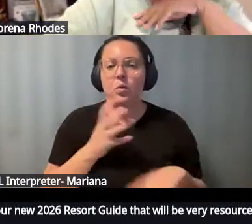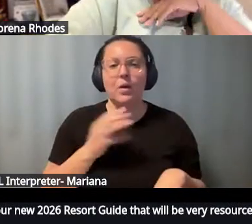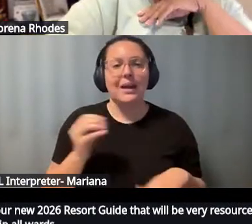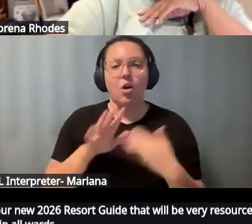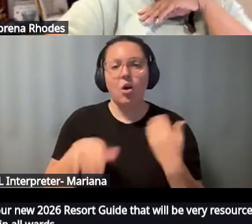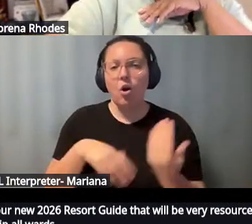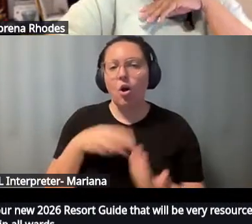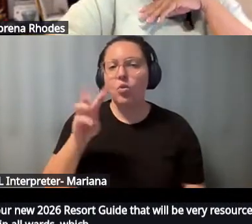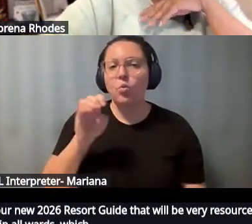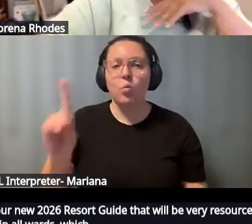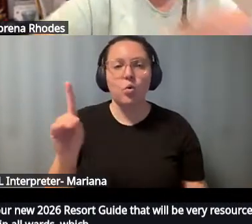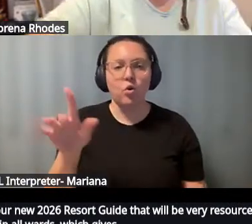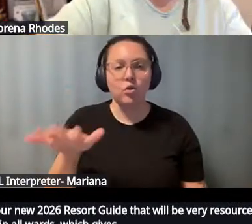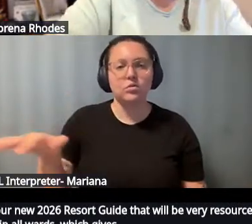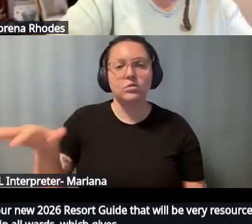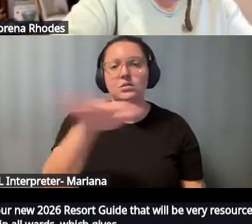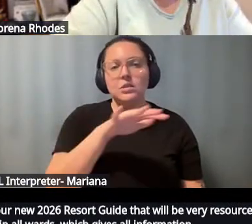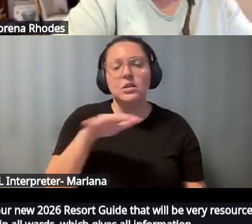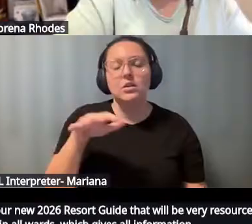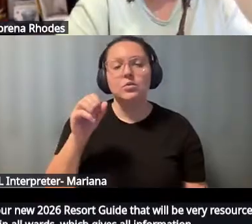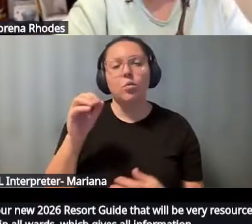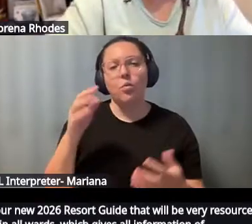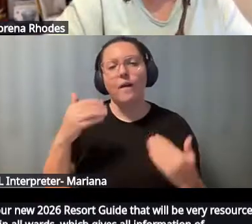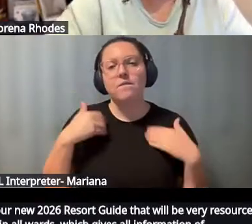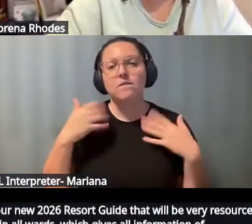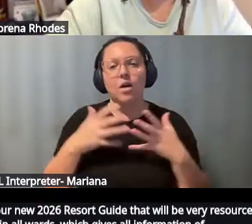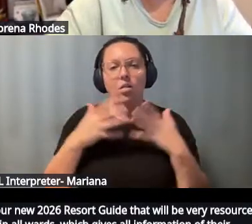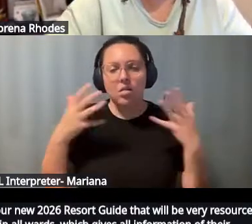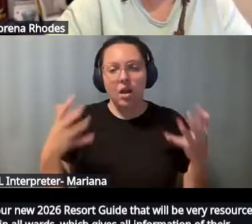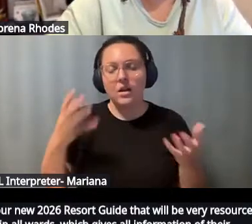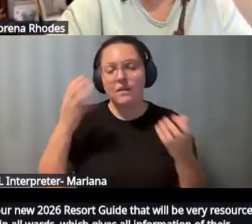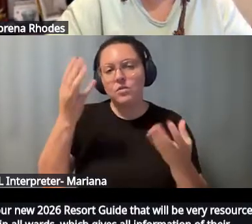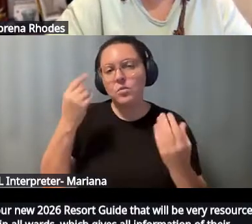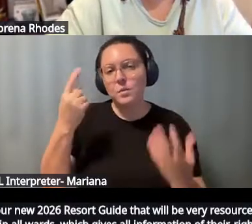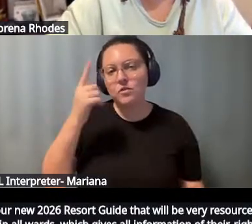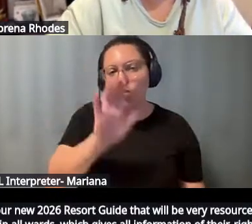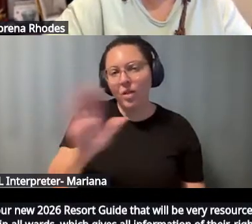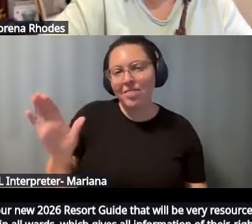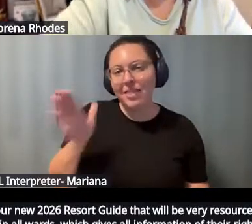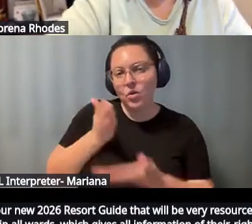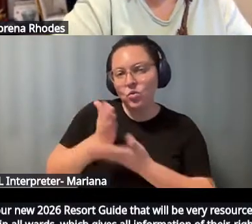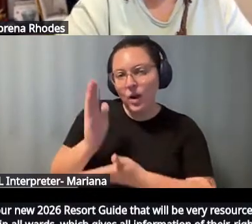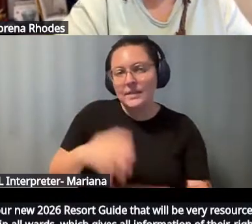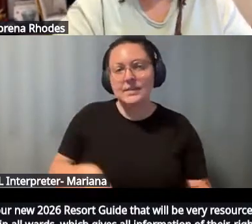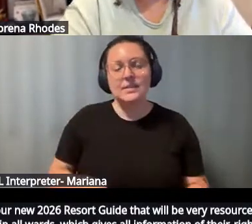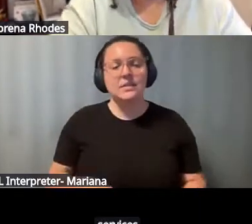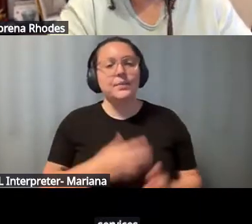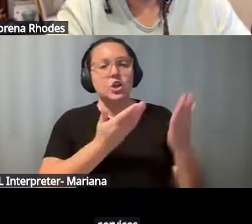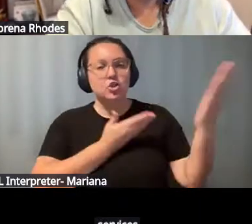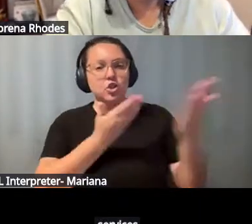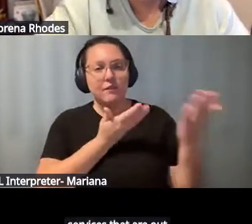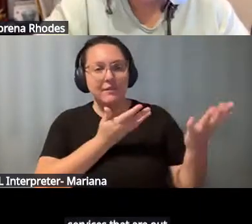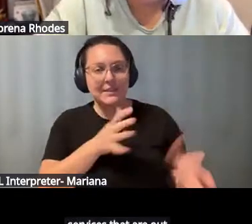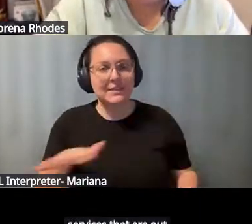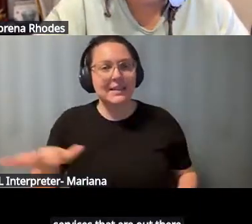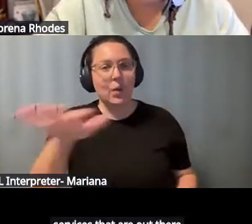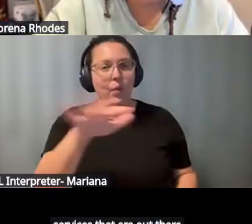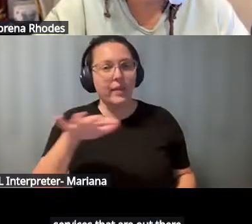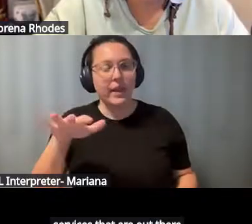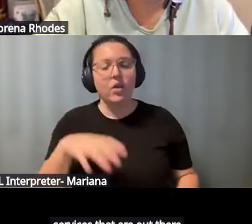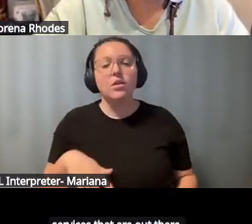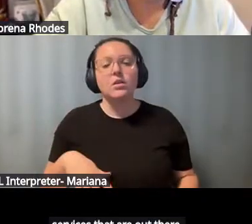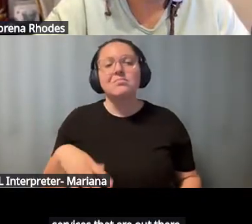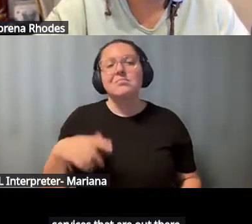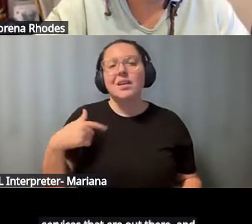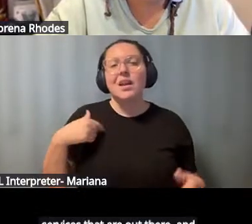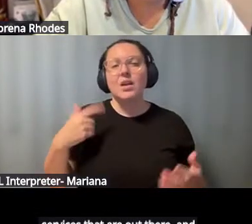which gives all information of their rights, services that are out there. And what I'll do in